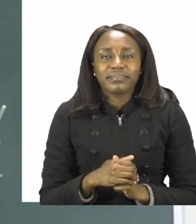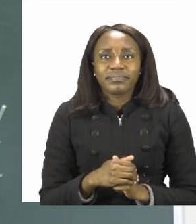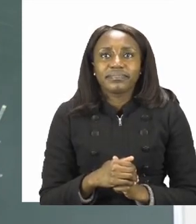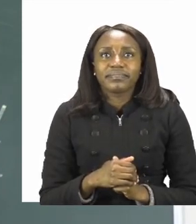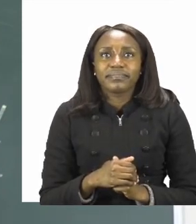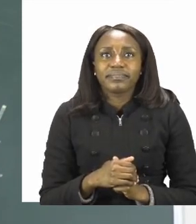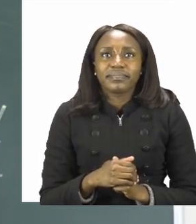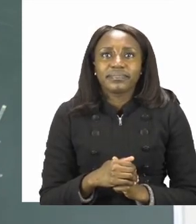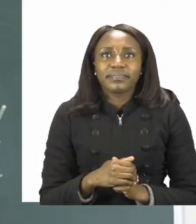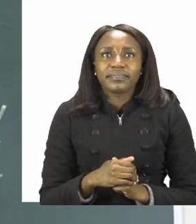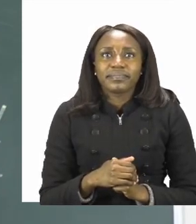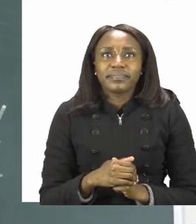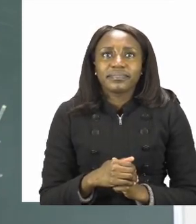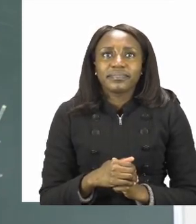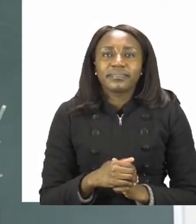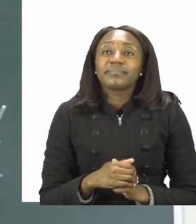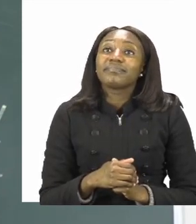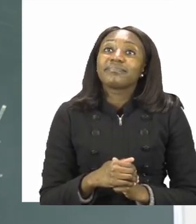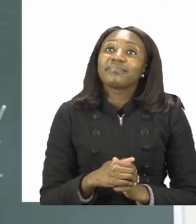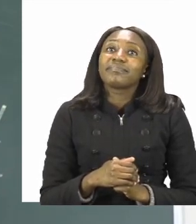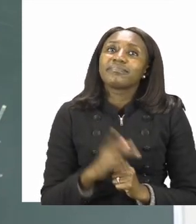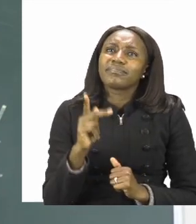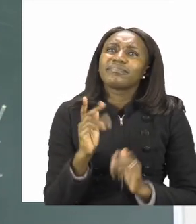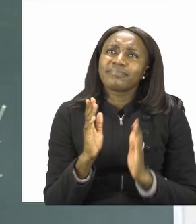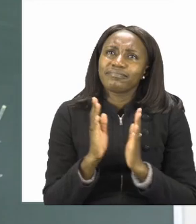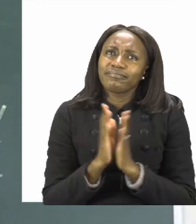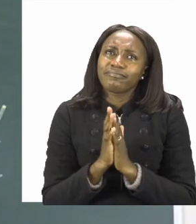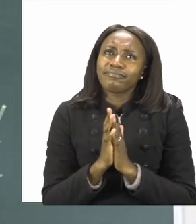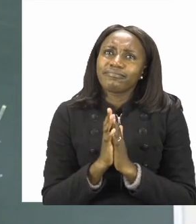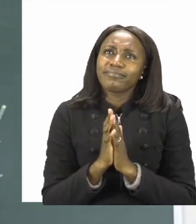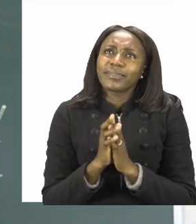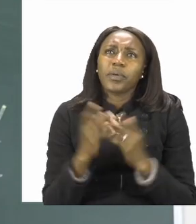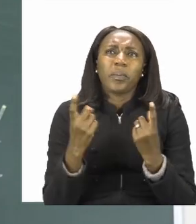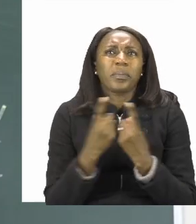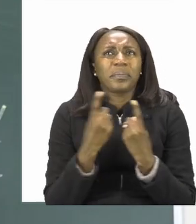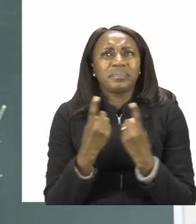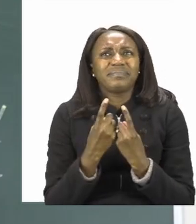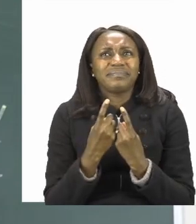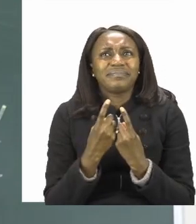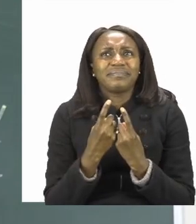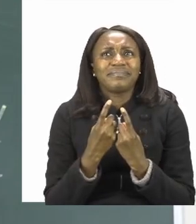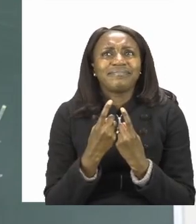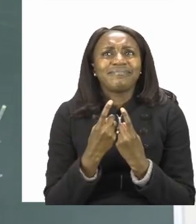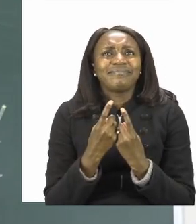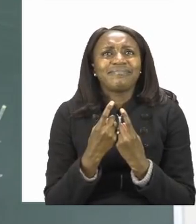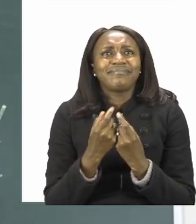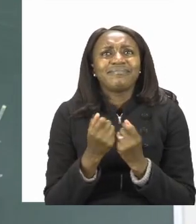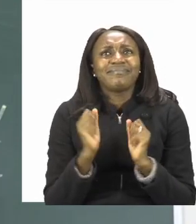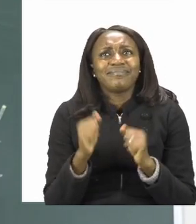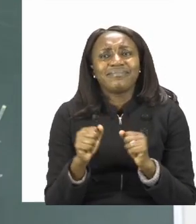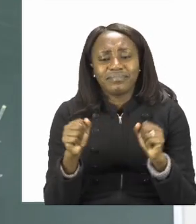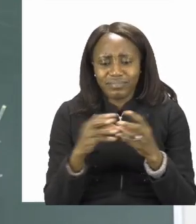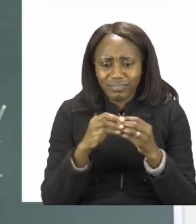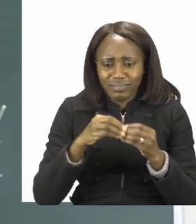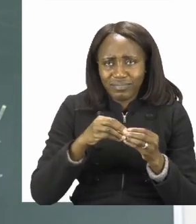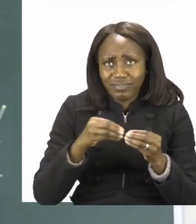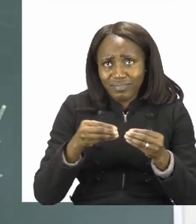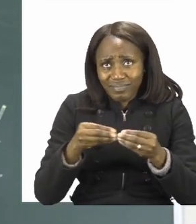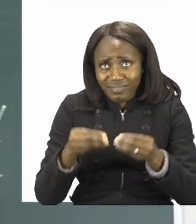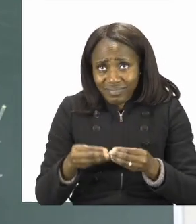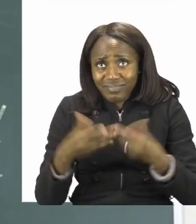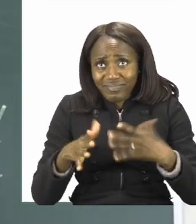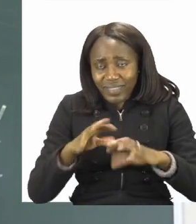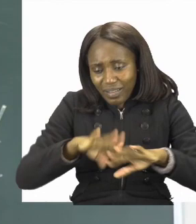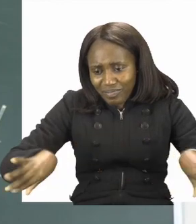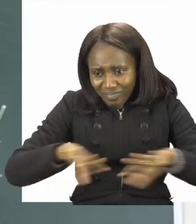your puzzle. Also, take your time. This is a game, and when you're done, you can undo your puzzle and try